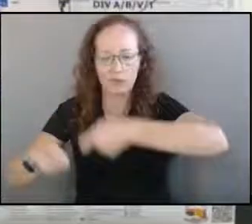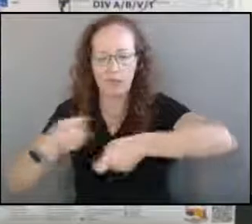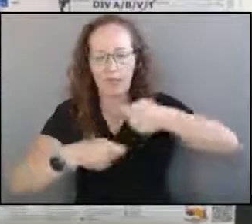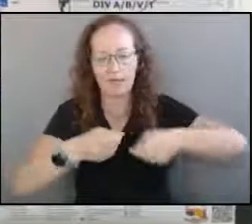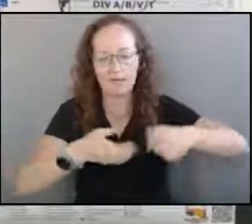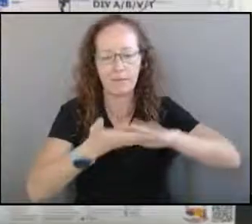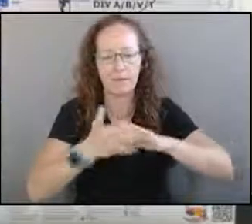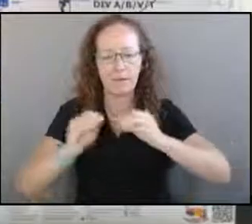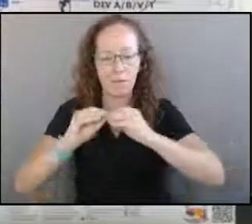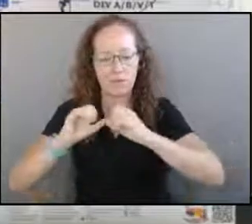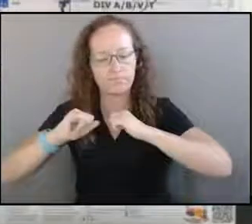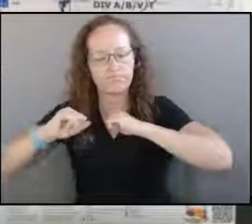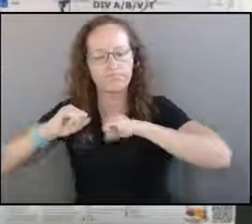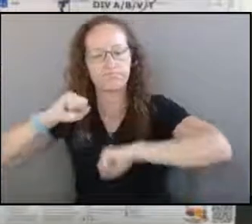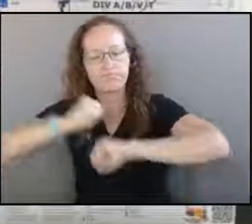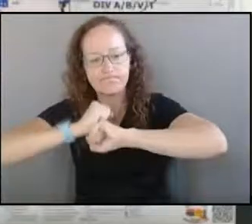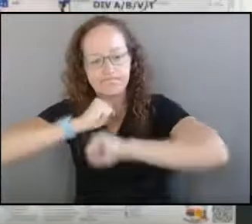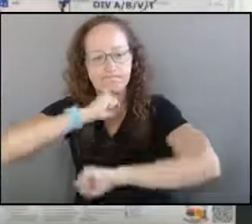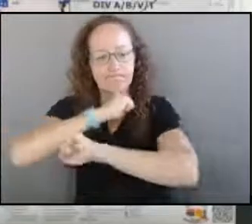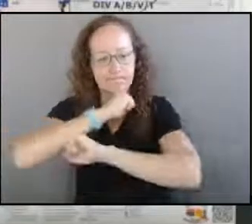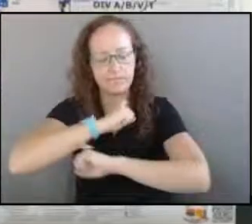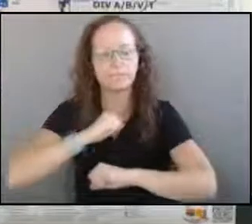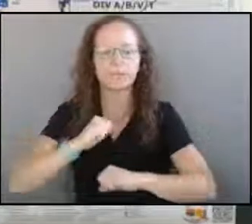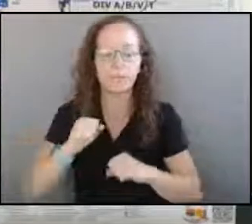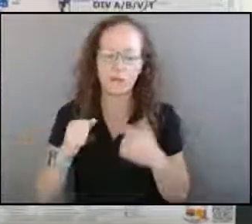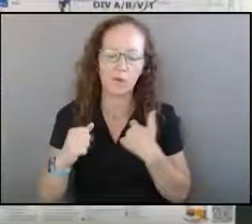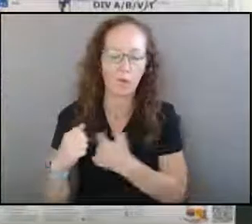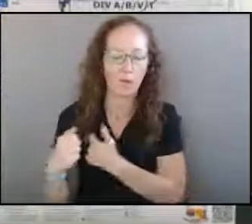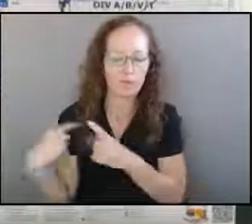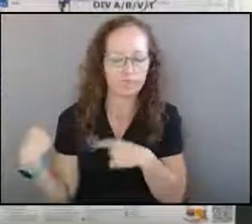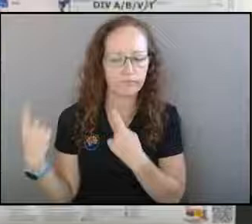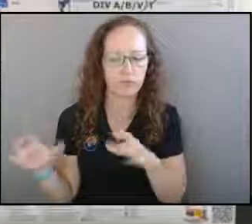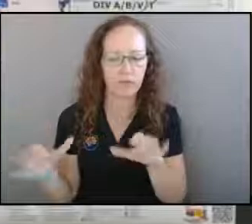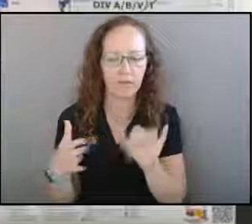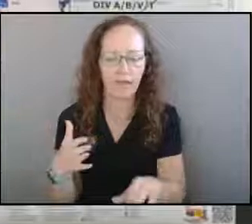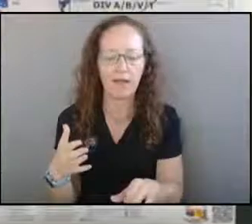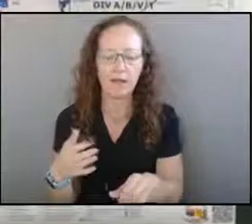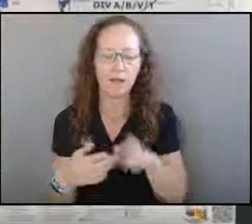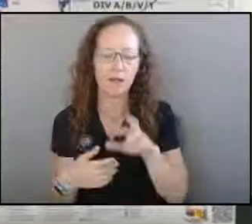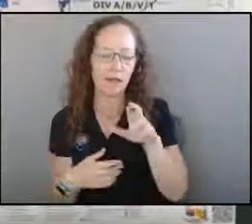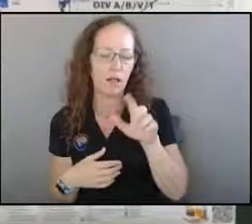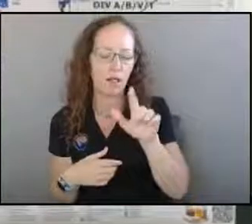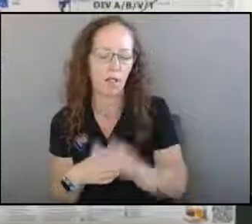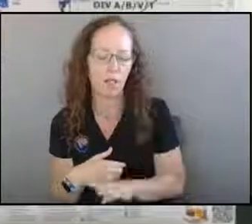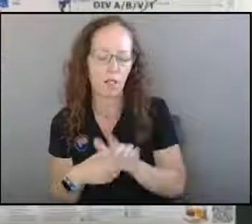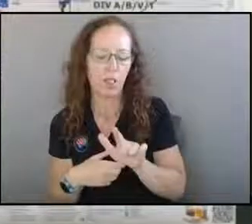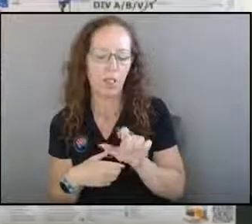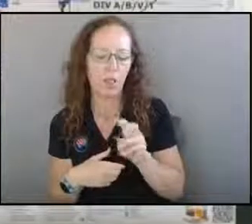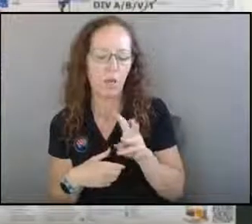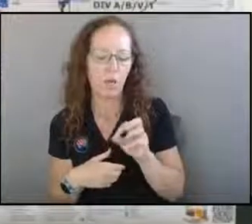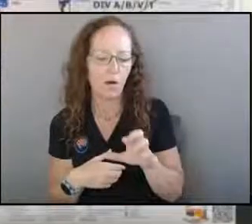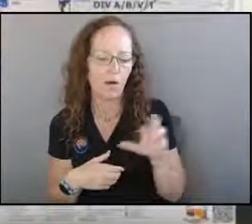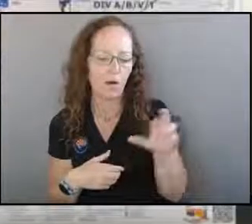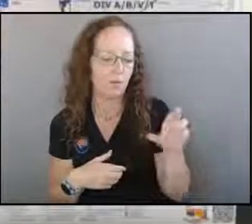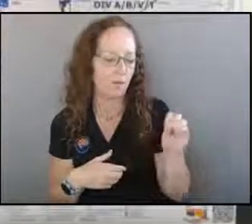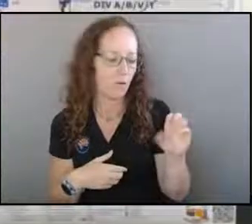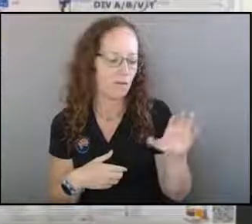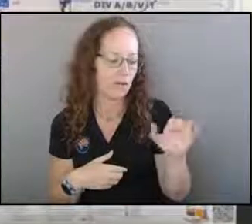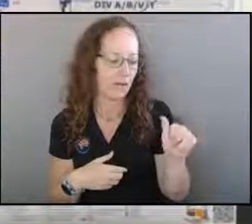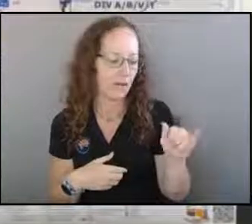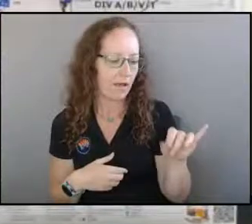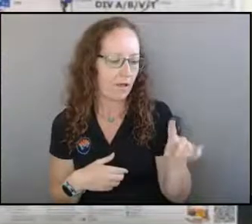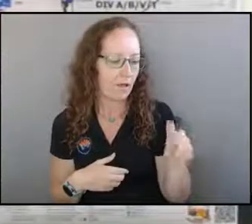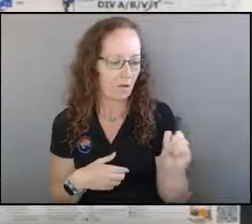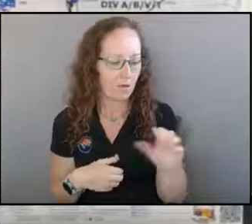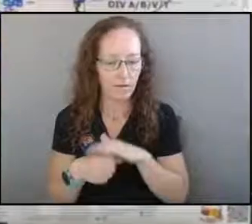well. We were able to assess the lower Rociada area. Thank goodness. There is